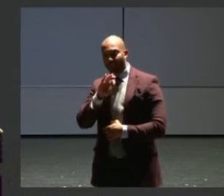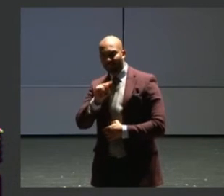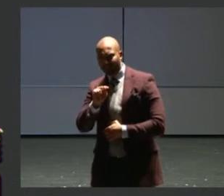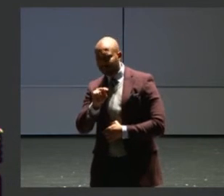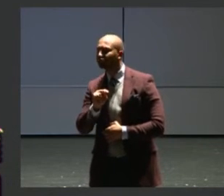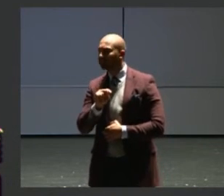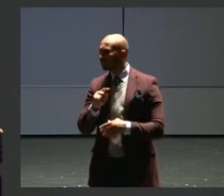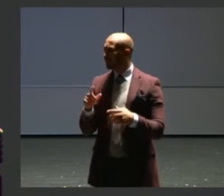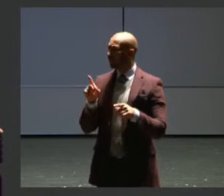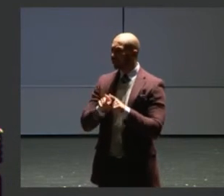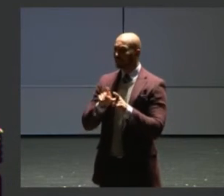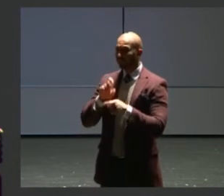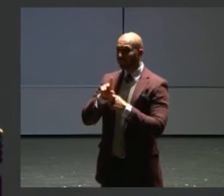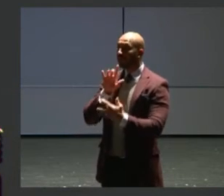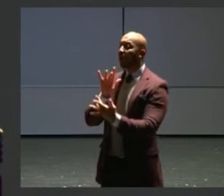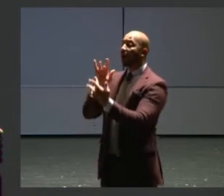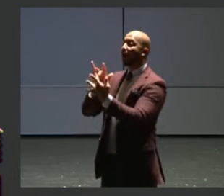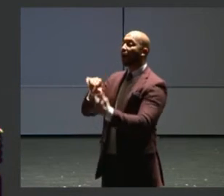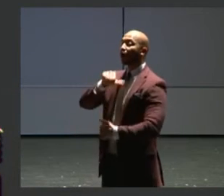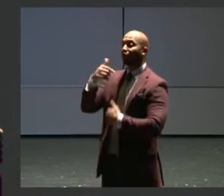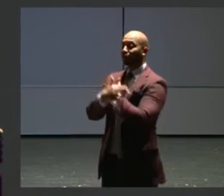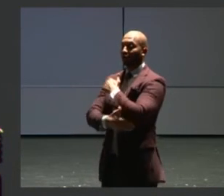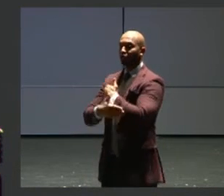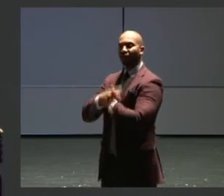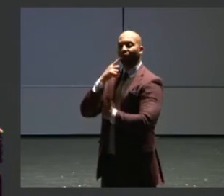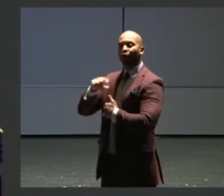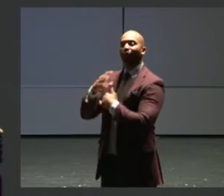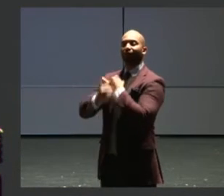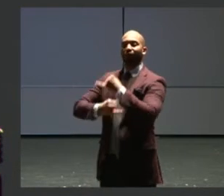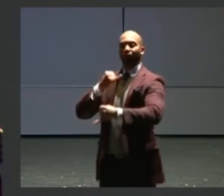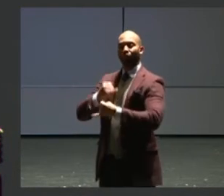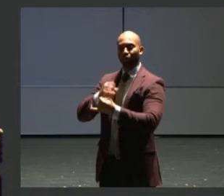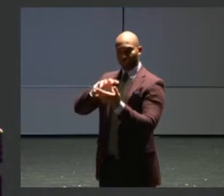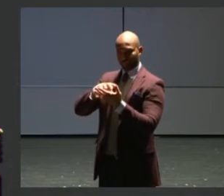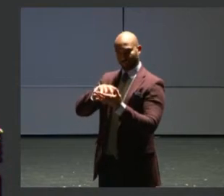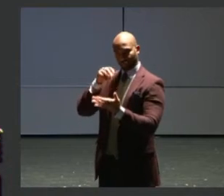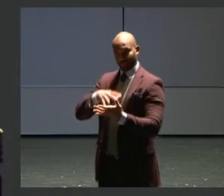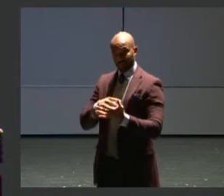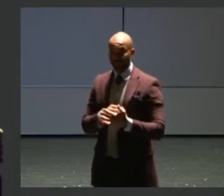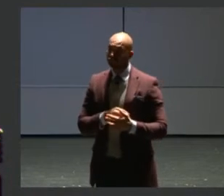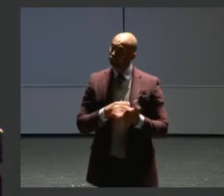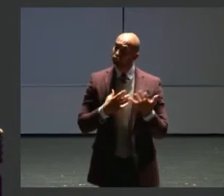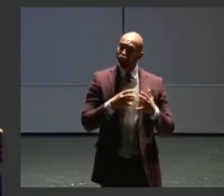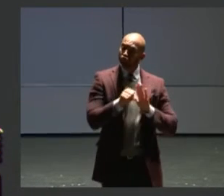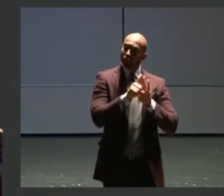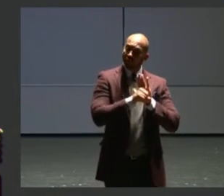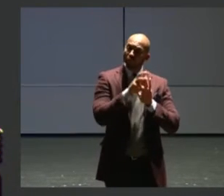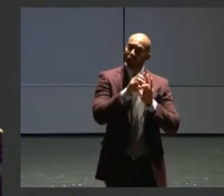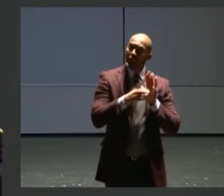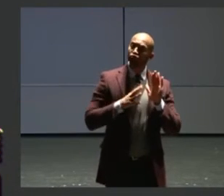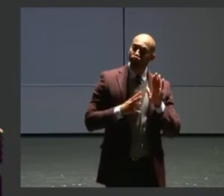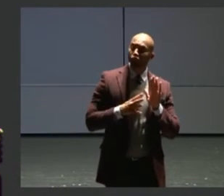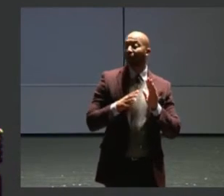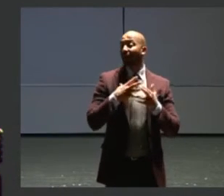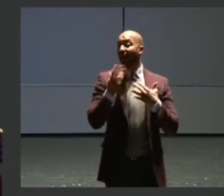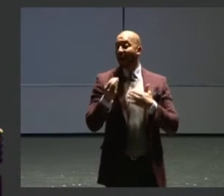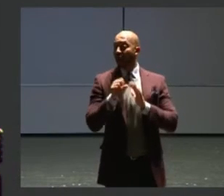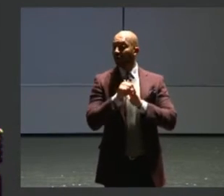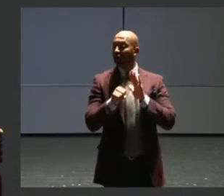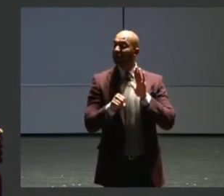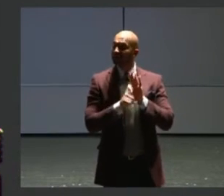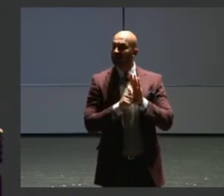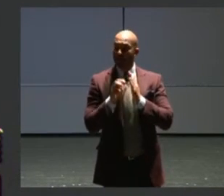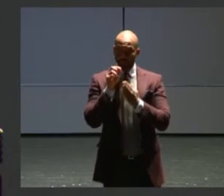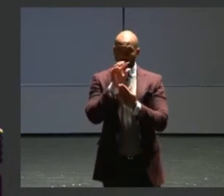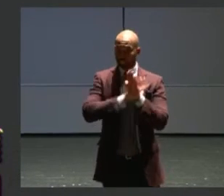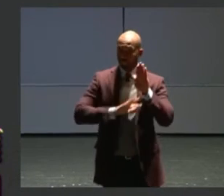increase our international students. While out-of-state students give us generally 1.5 times, if they're from the